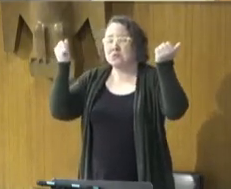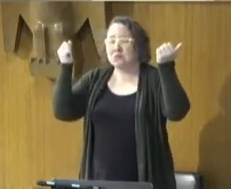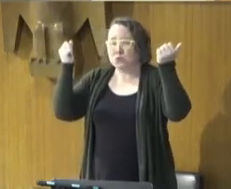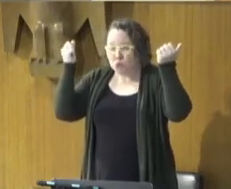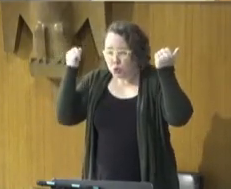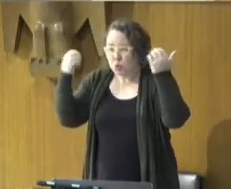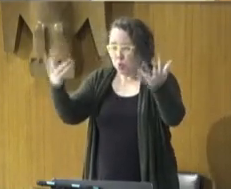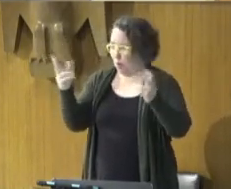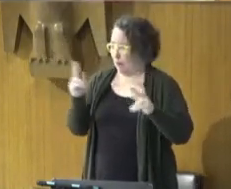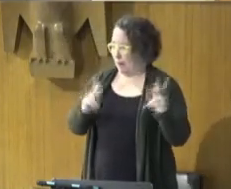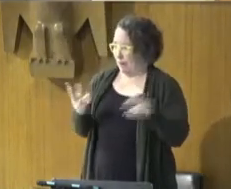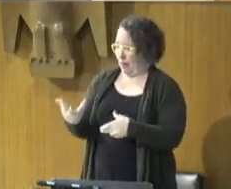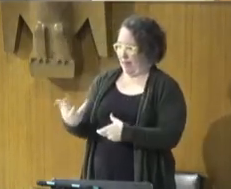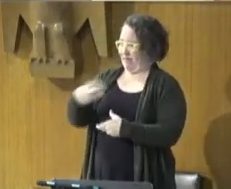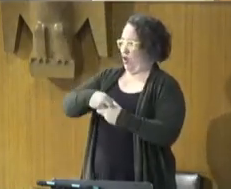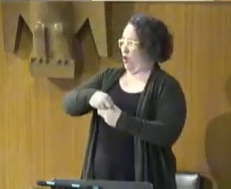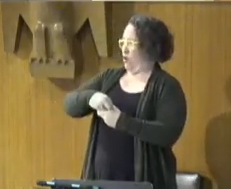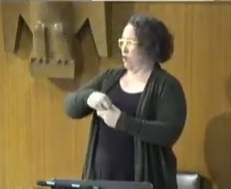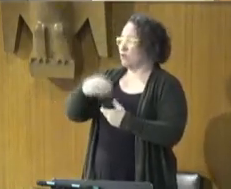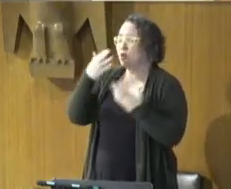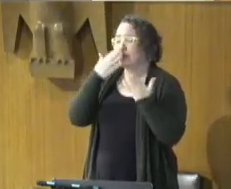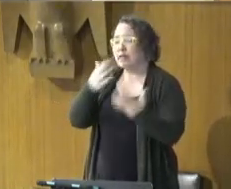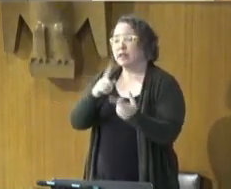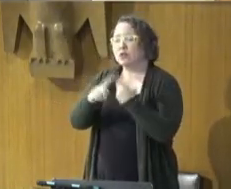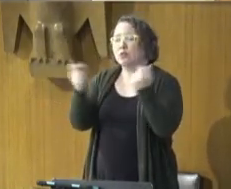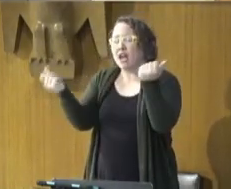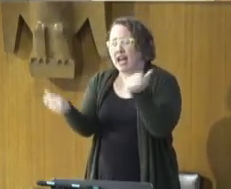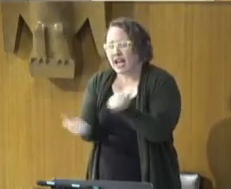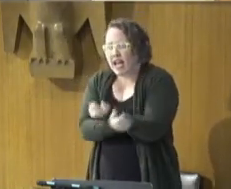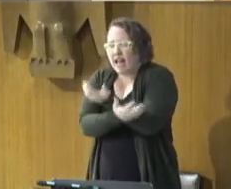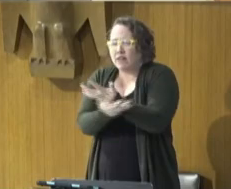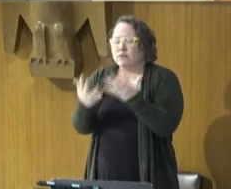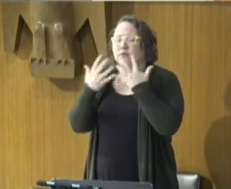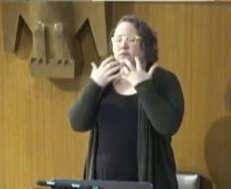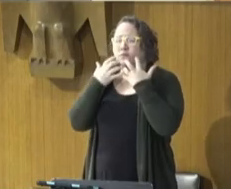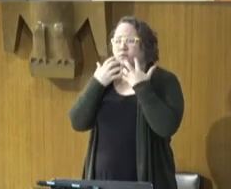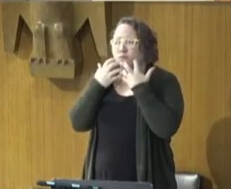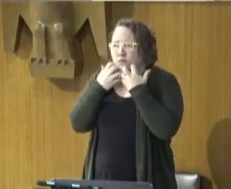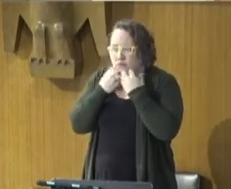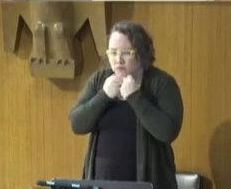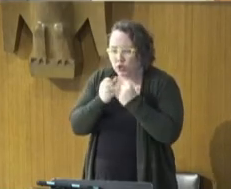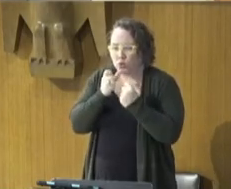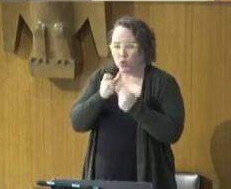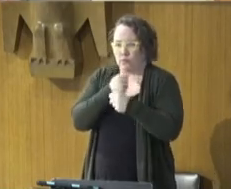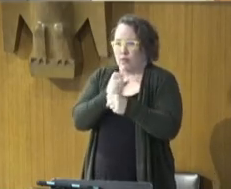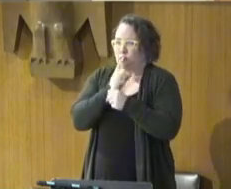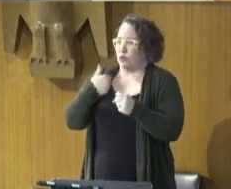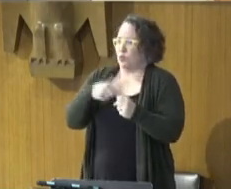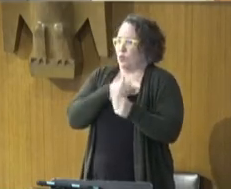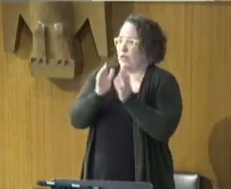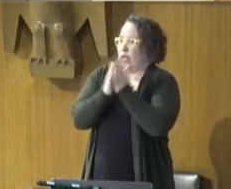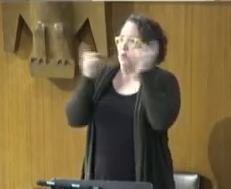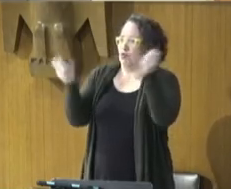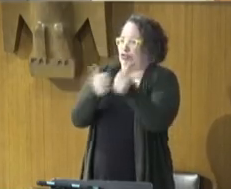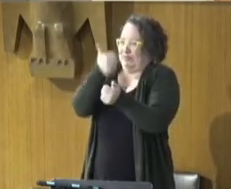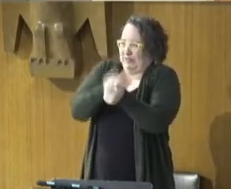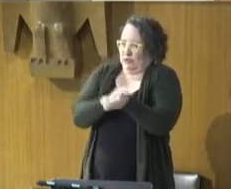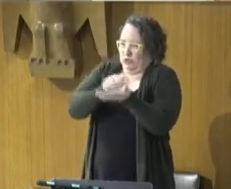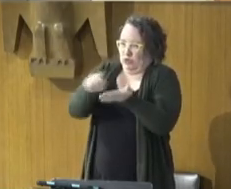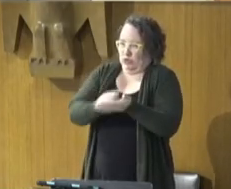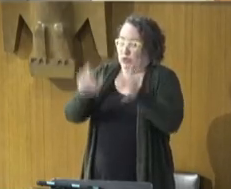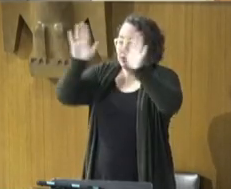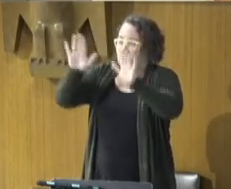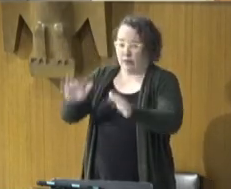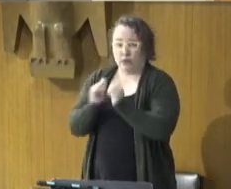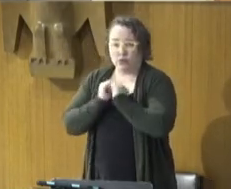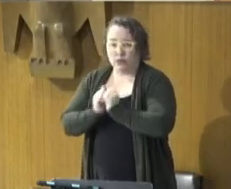are involved. So thank you to everyone who makes sure we can worship together each and every week. For